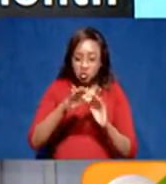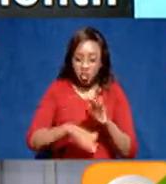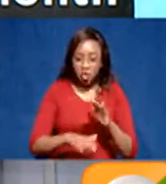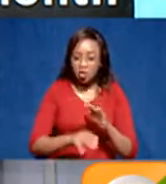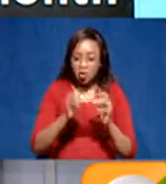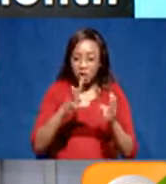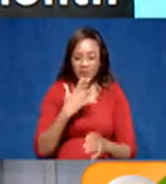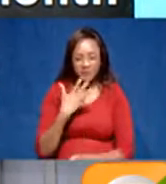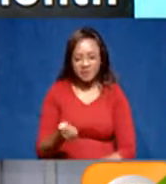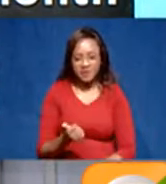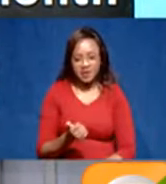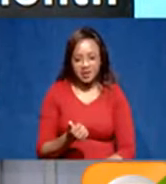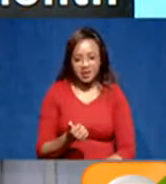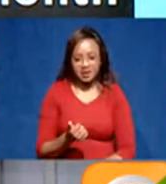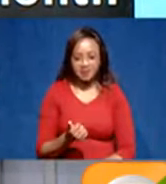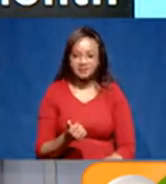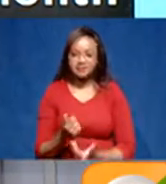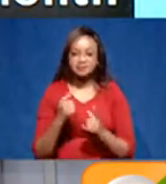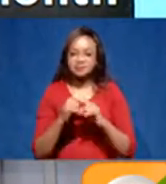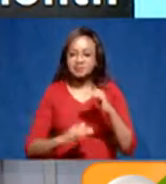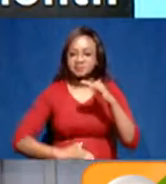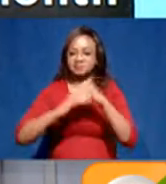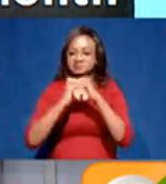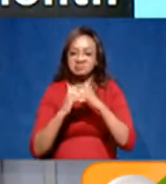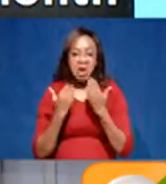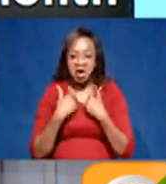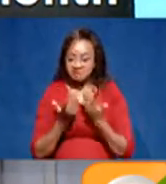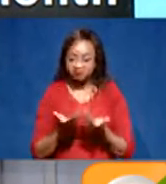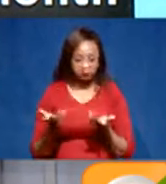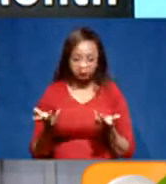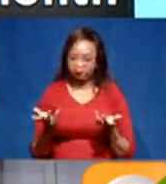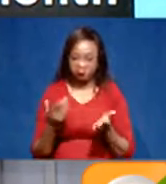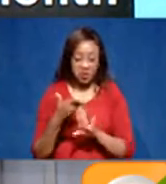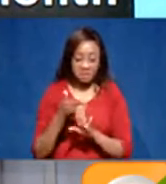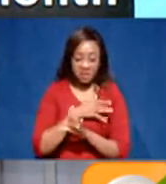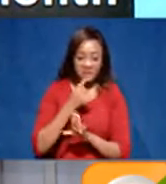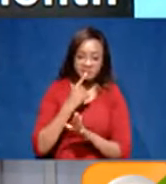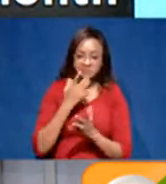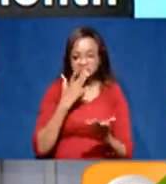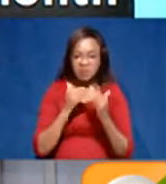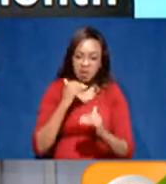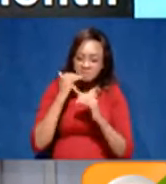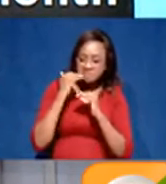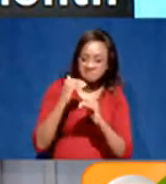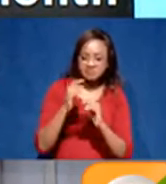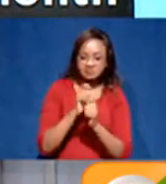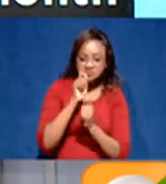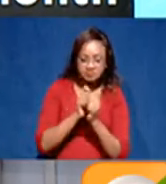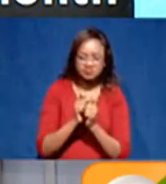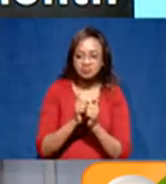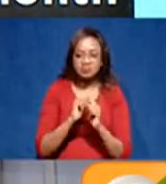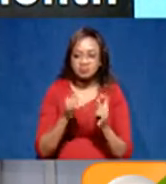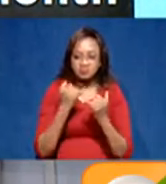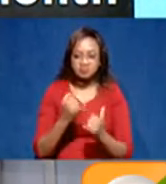300 shillings. Now, there's no defined limit. Initially, there was conversation that that figure would be capped at a certain figure. Now, the